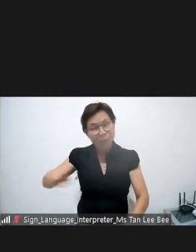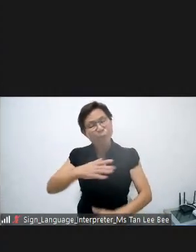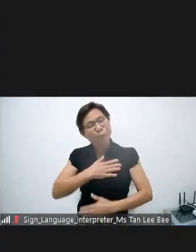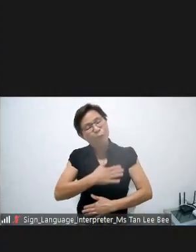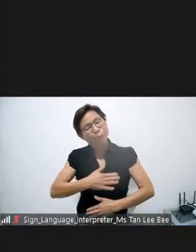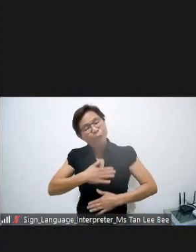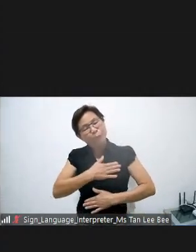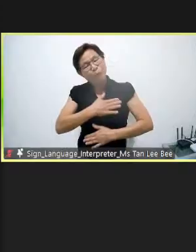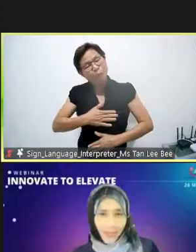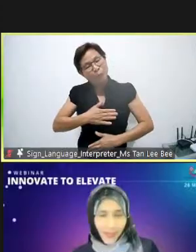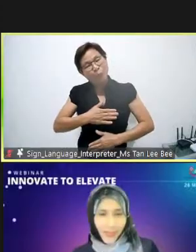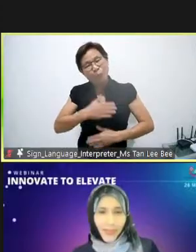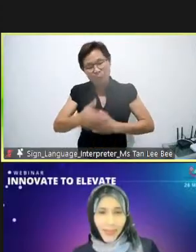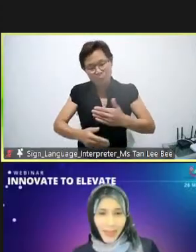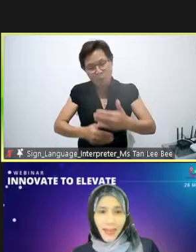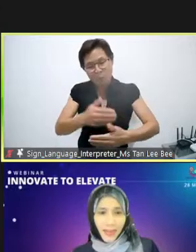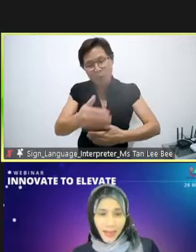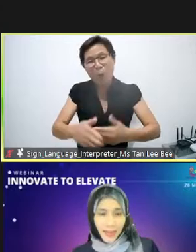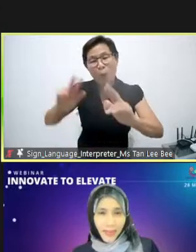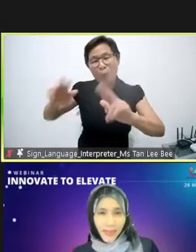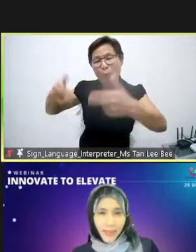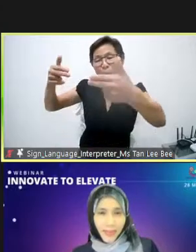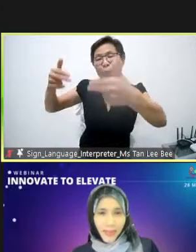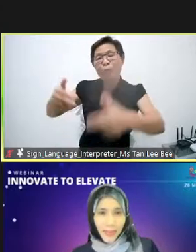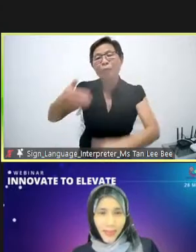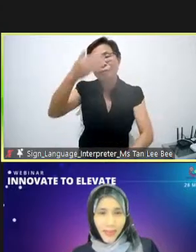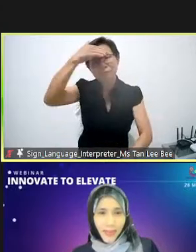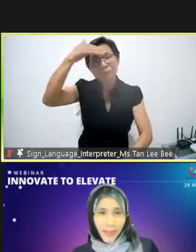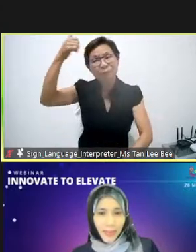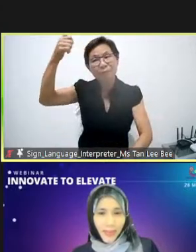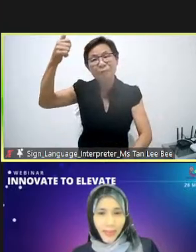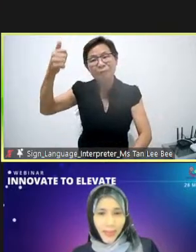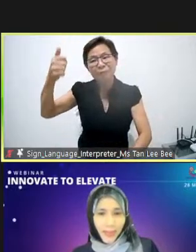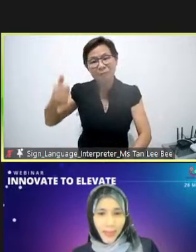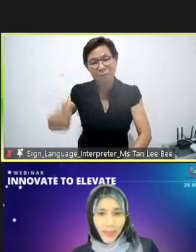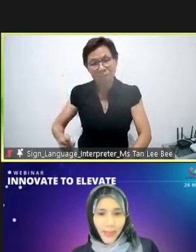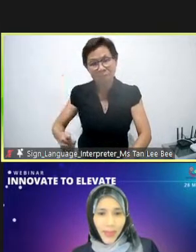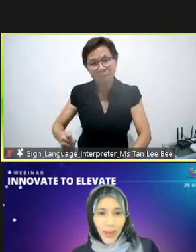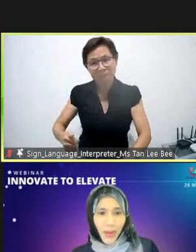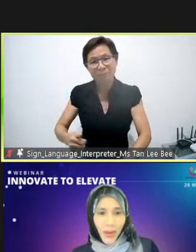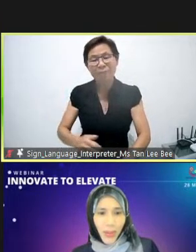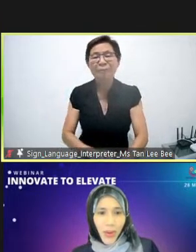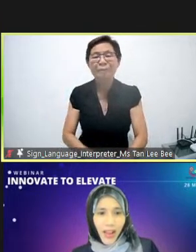and productive webinar ahead. Assalamualaikum.